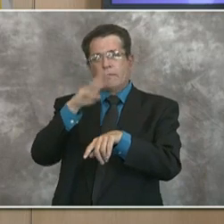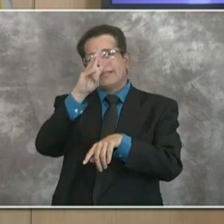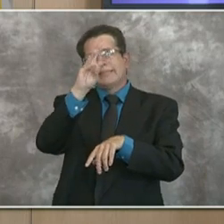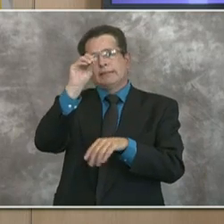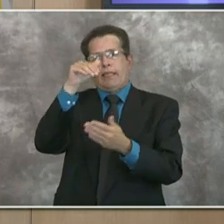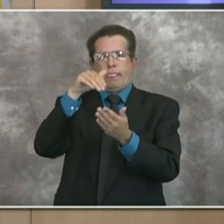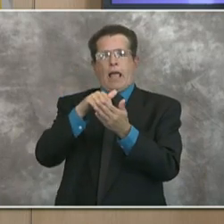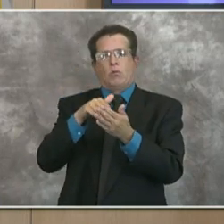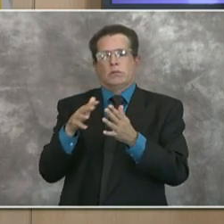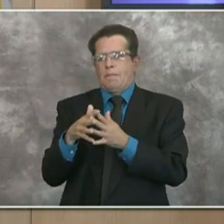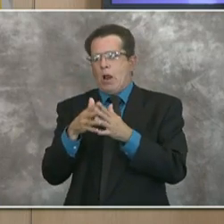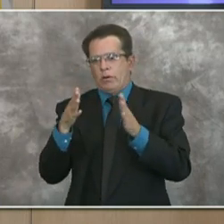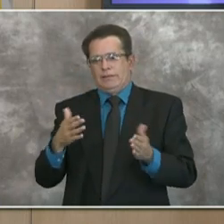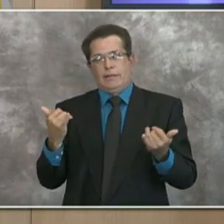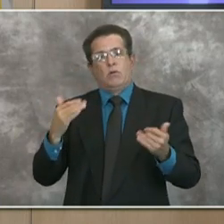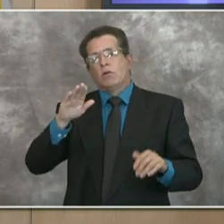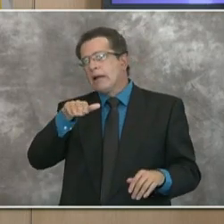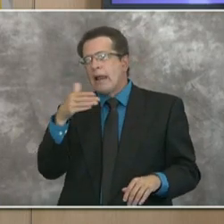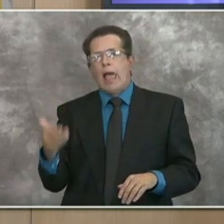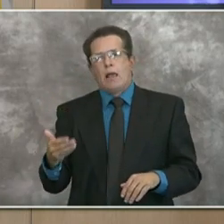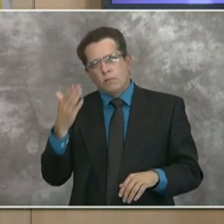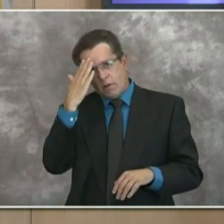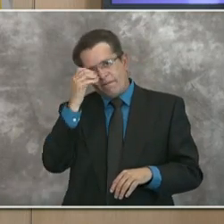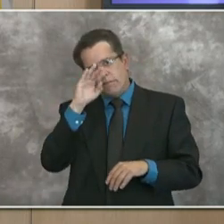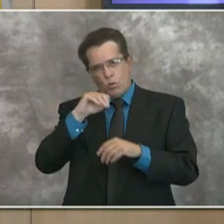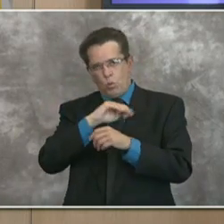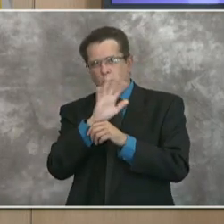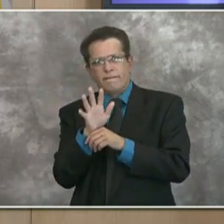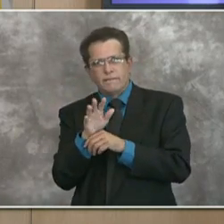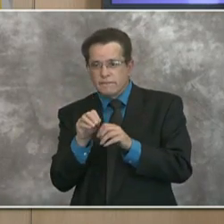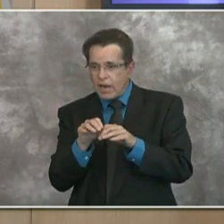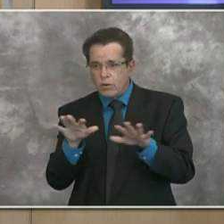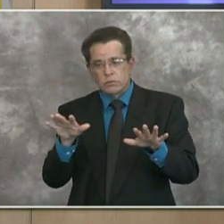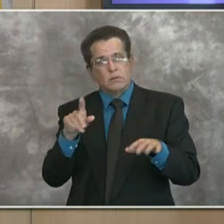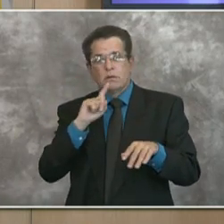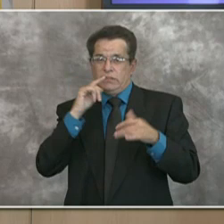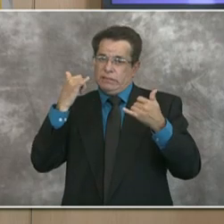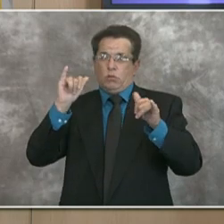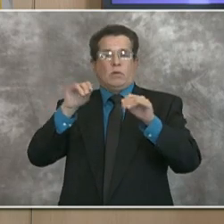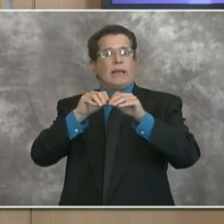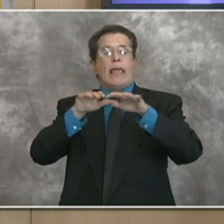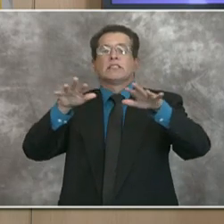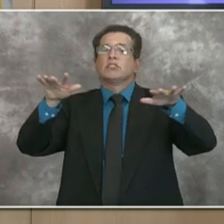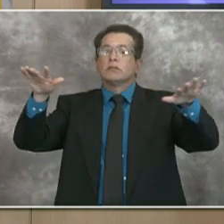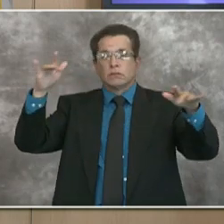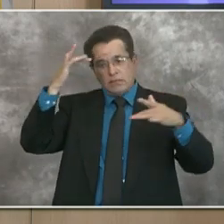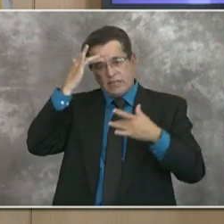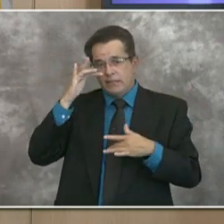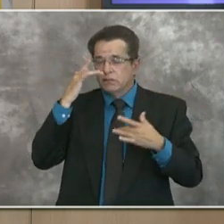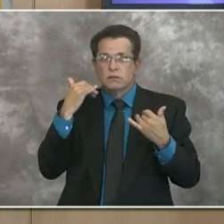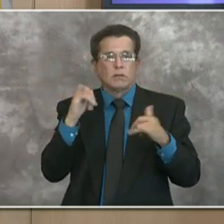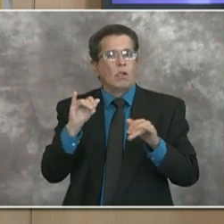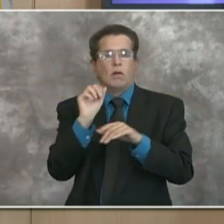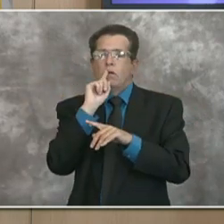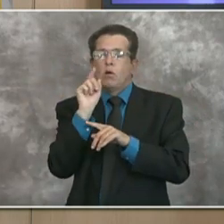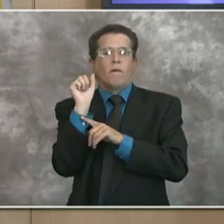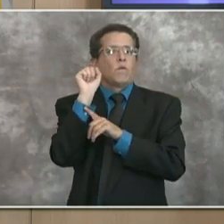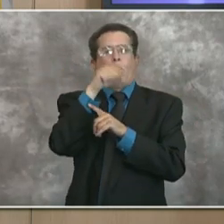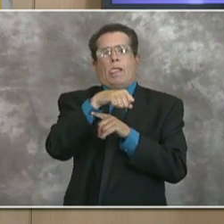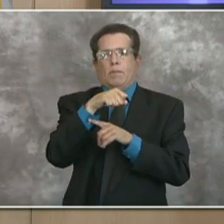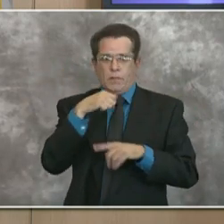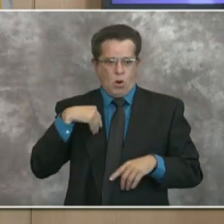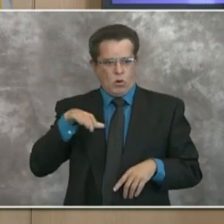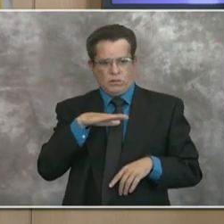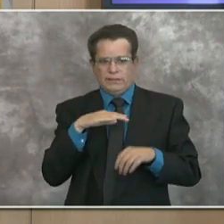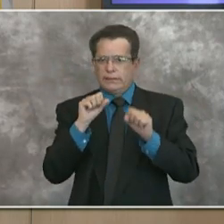Americans have died of coronavirus. It continues to be very contagious. It continues to have the same ability to overwhelm our healthcare system